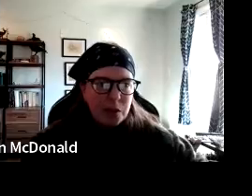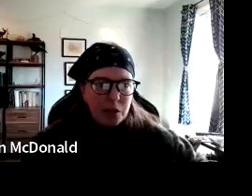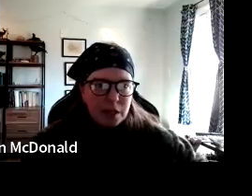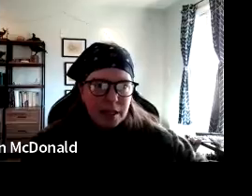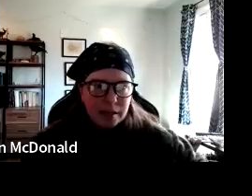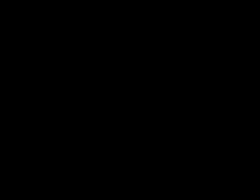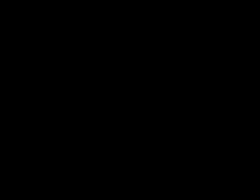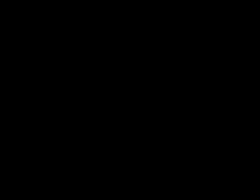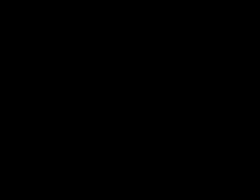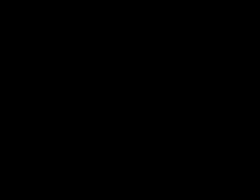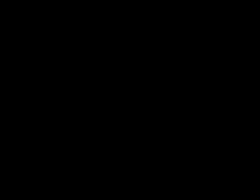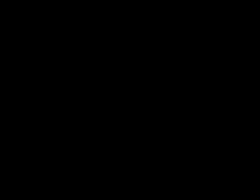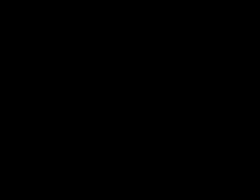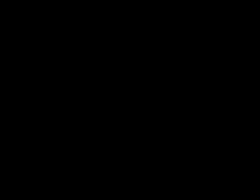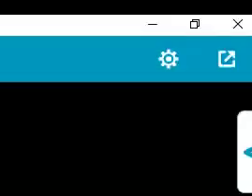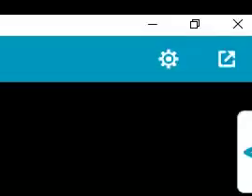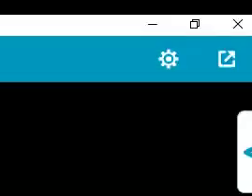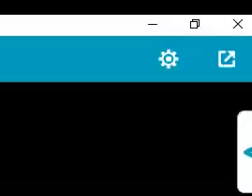let us know what you see?